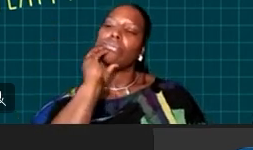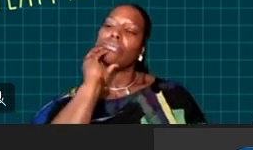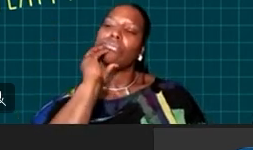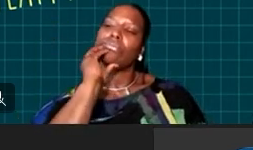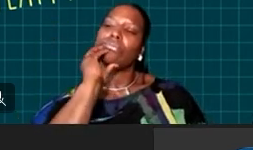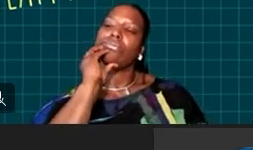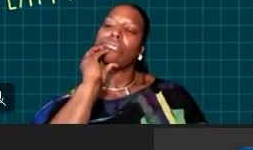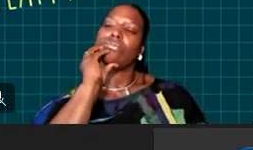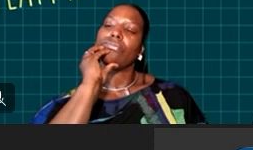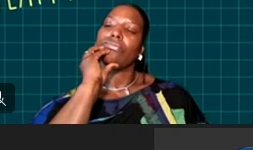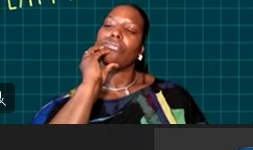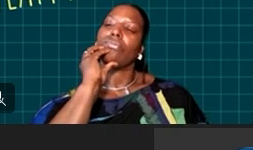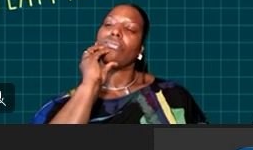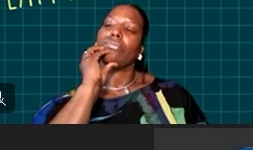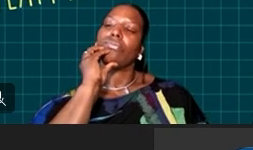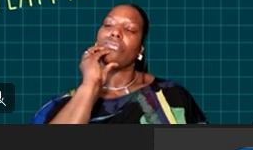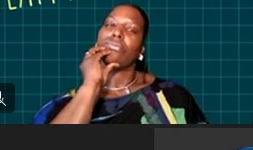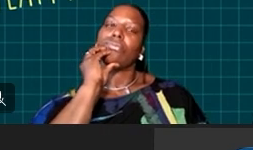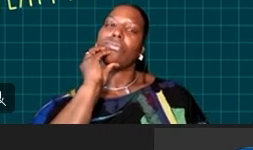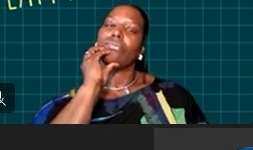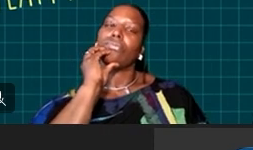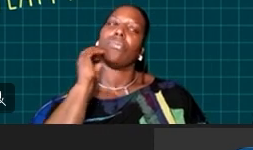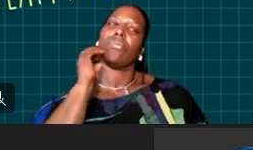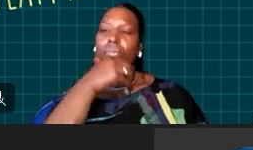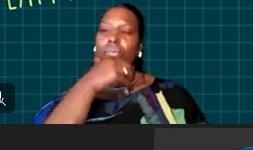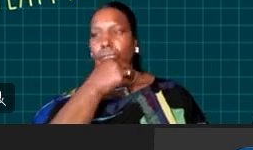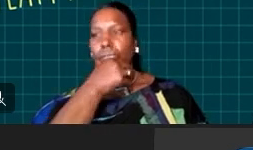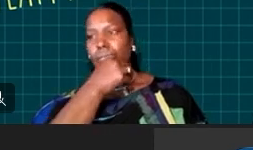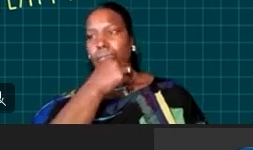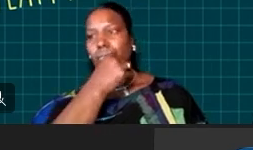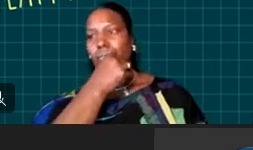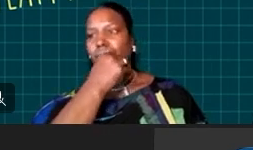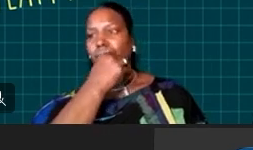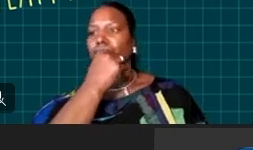you to put them in the RFP, but you can also put them here